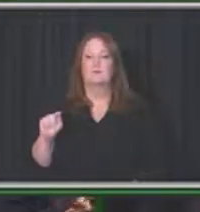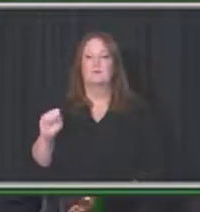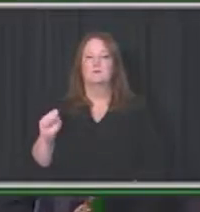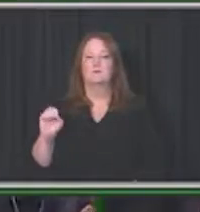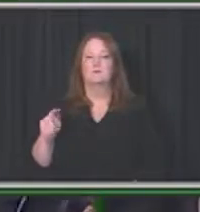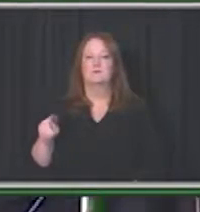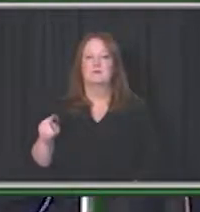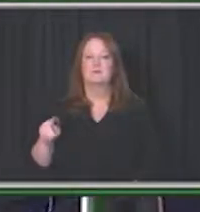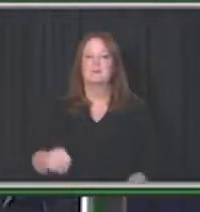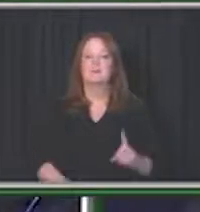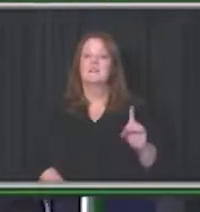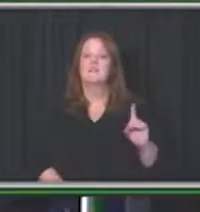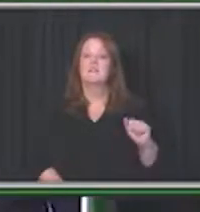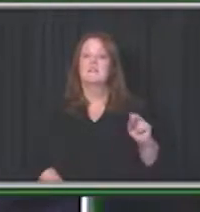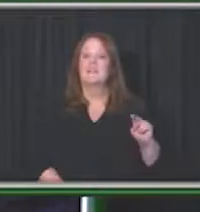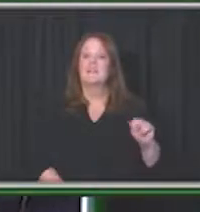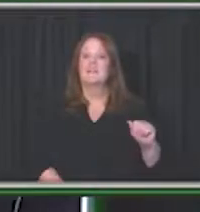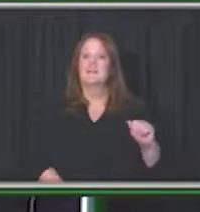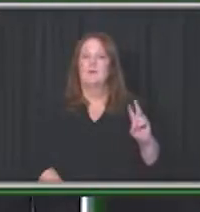Dana Williams.